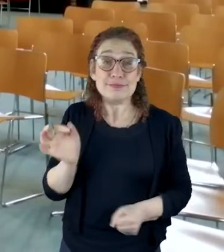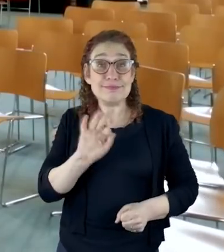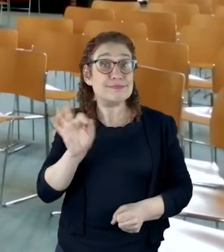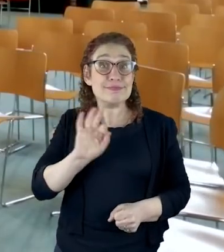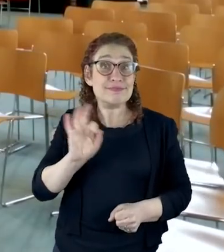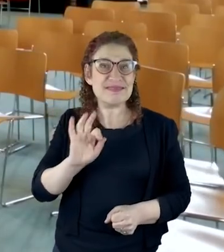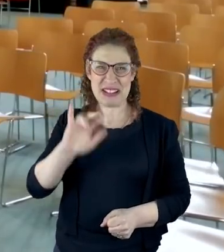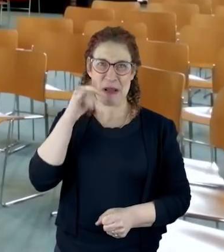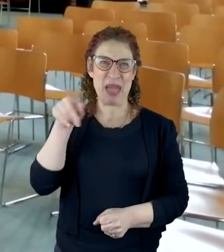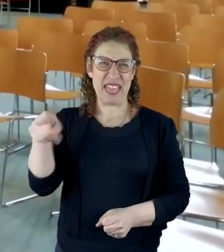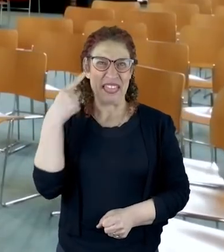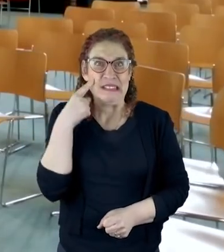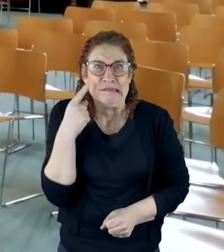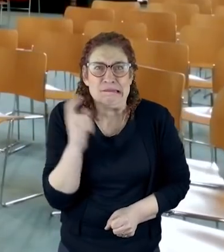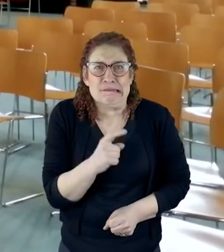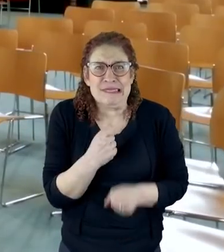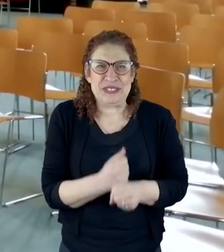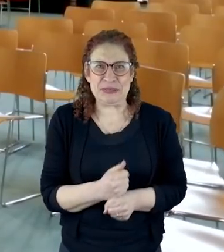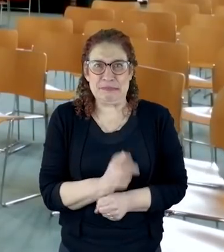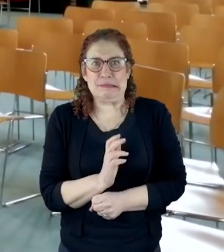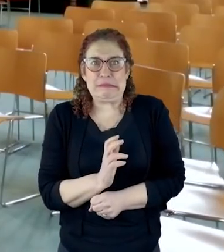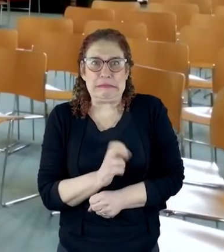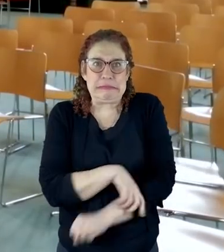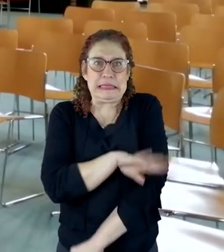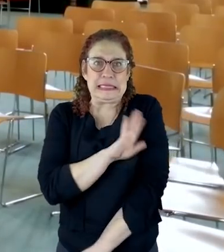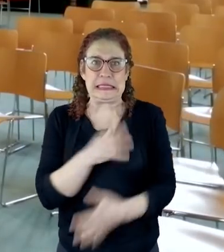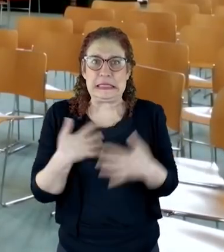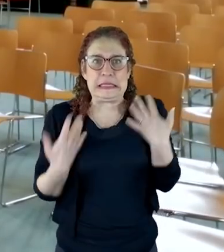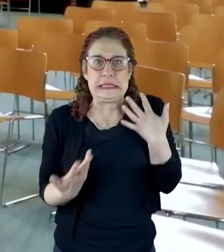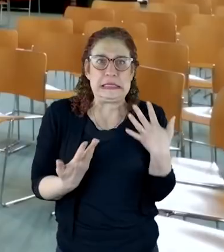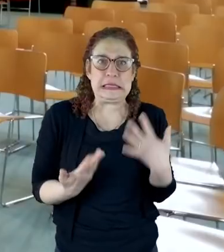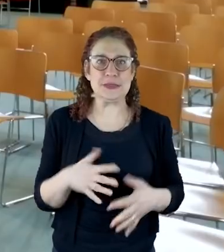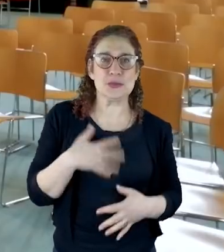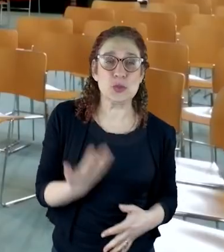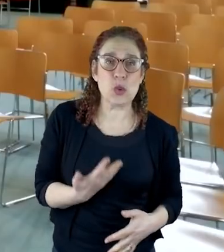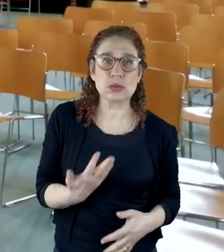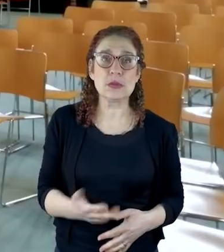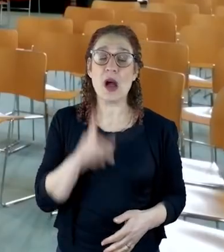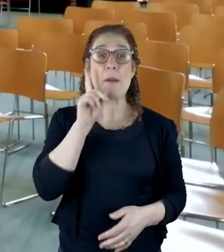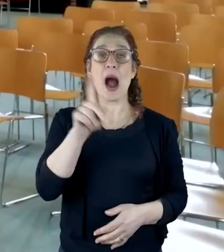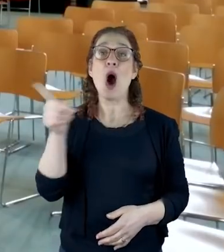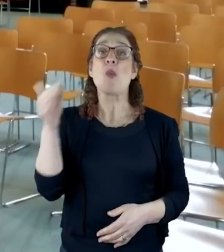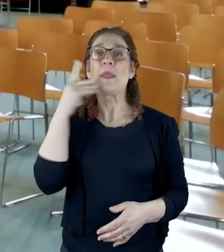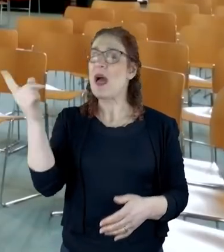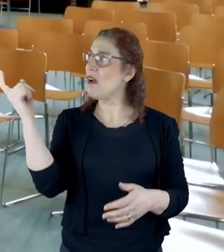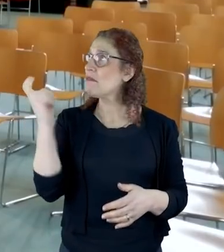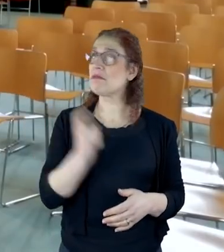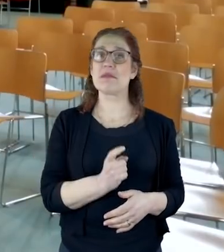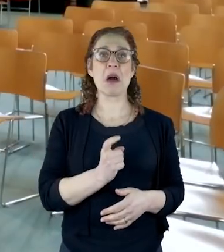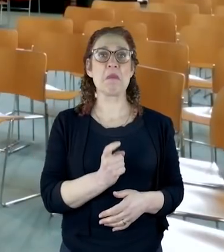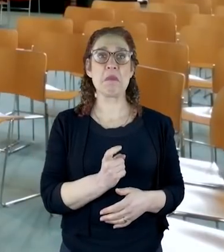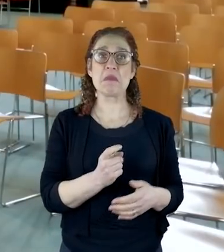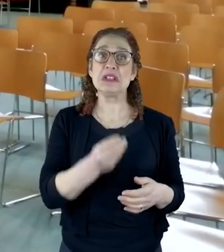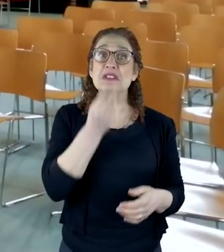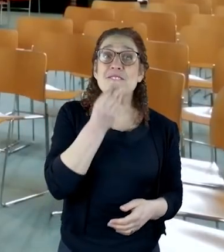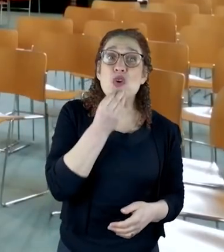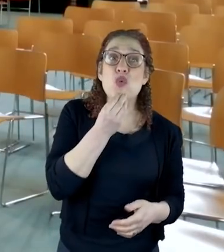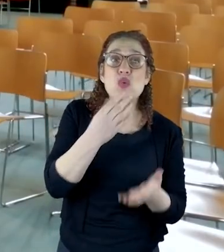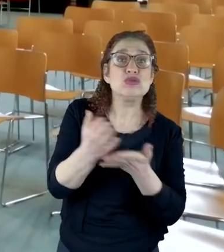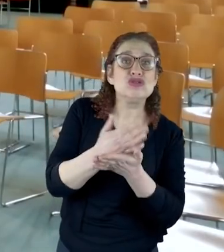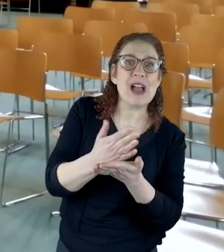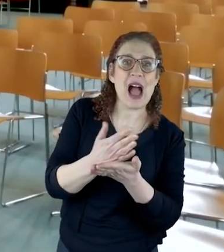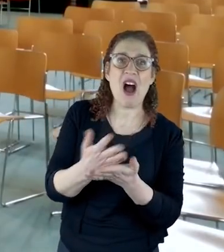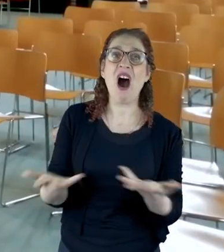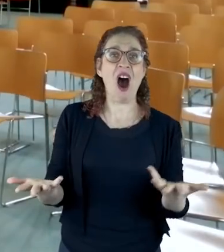People for whom going to church feels daunting, and yet coming into the church building and sharing a meal with